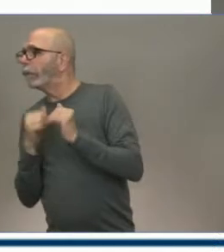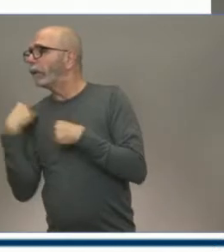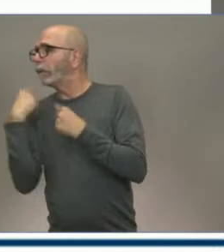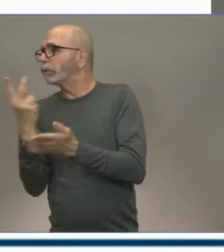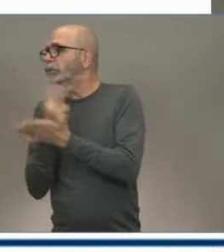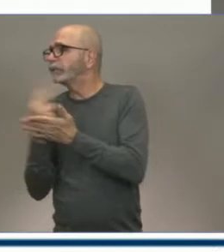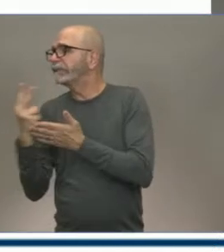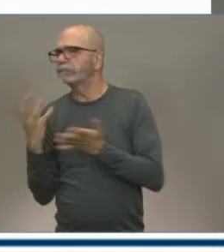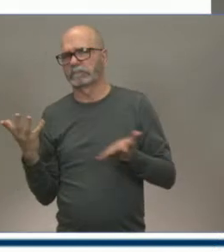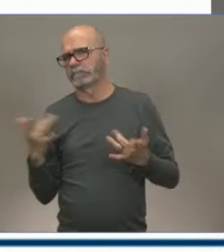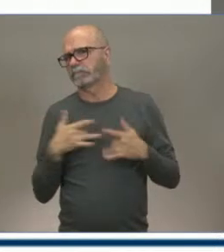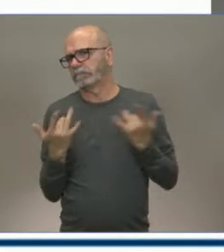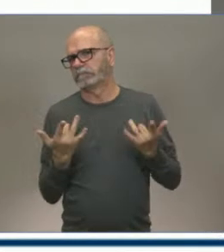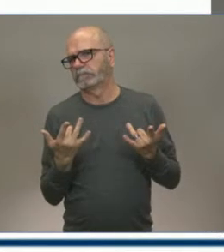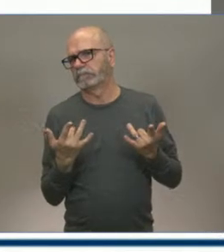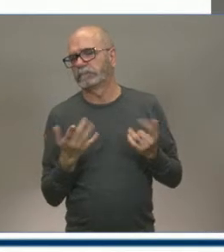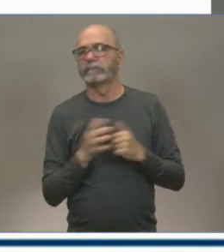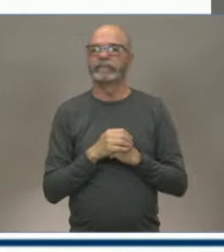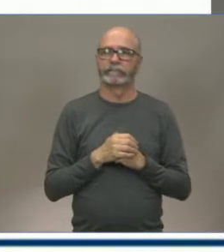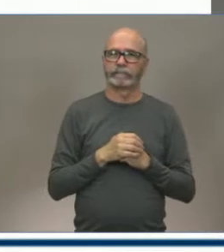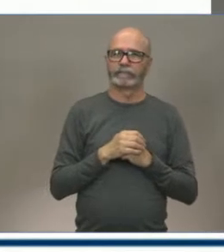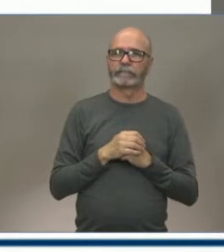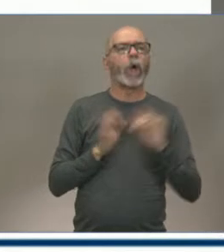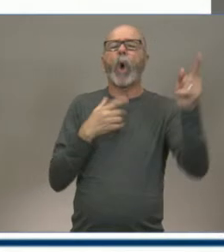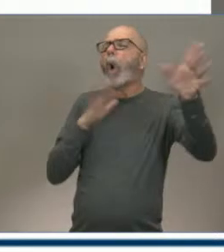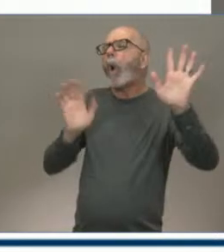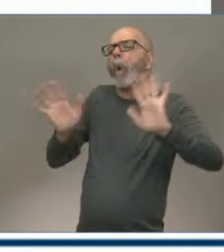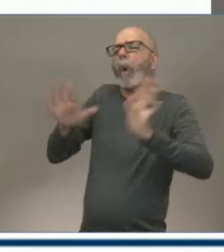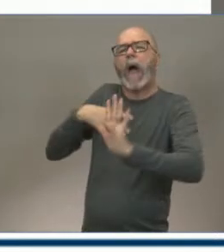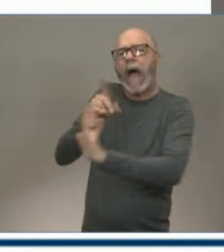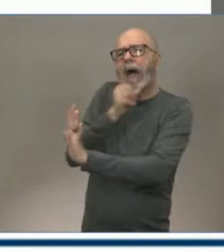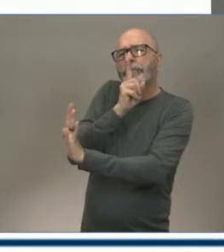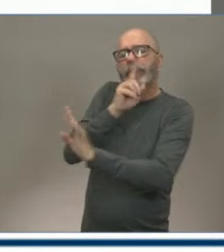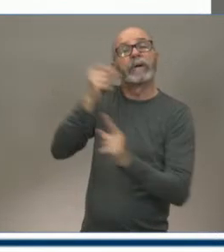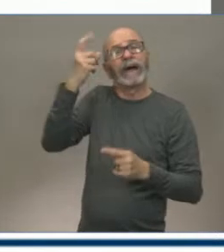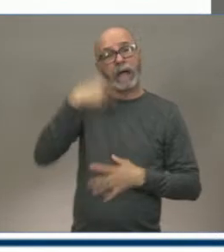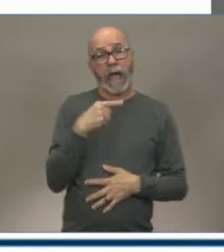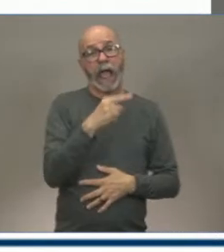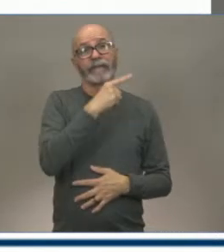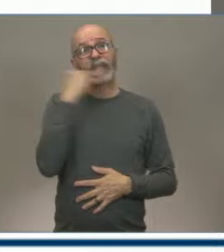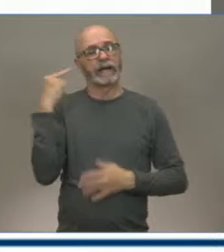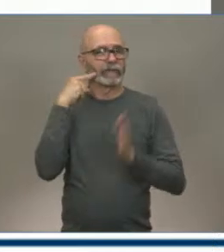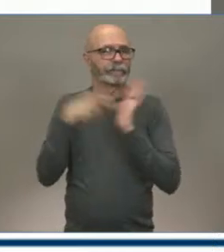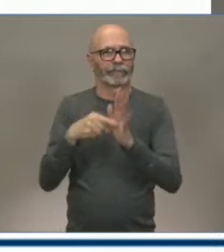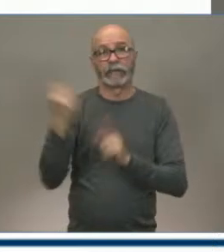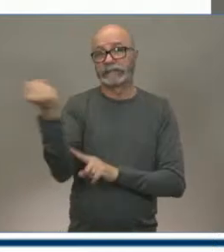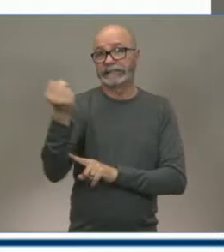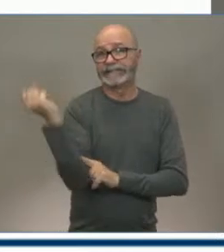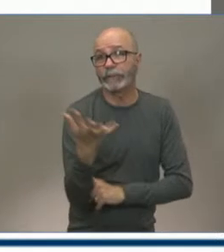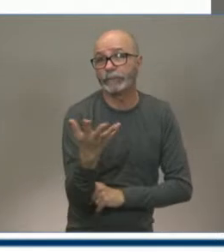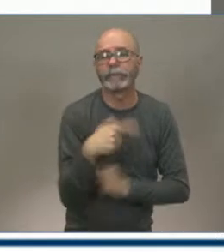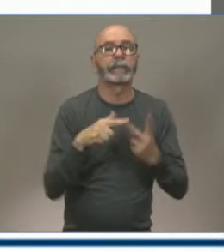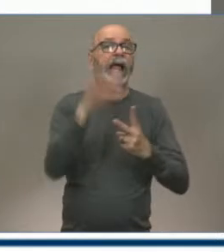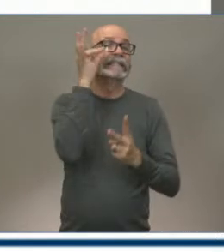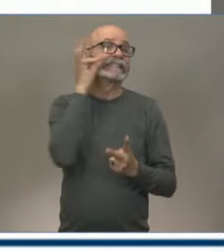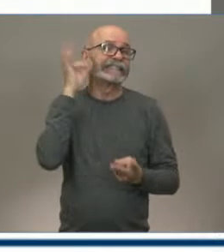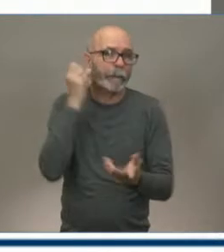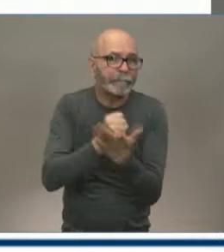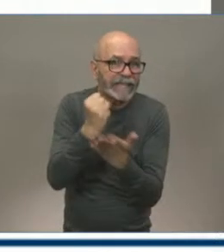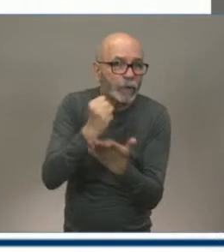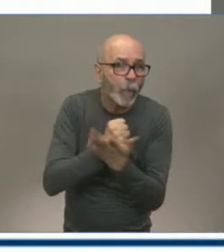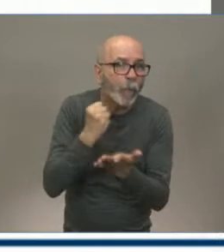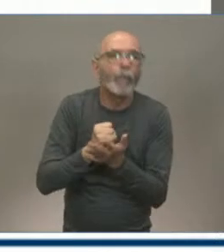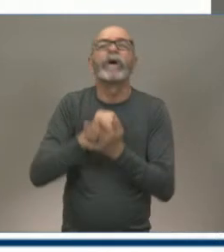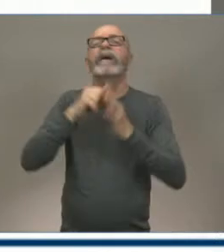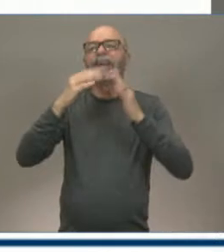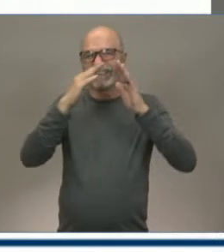we're allowing the Halifax Casino and the First Nations gaming establishments that were in the Halifax area that